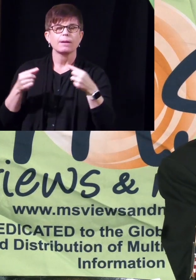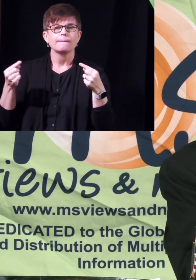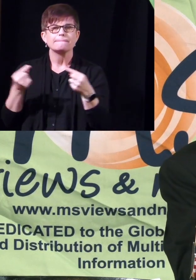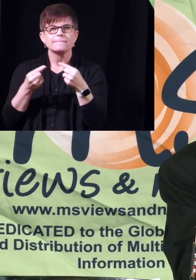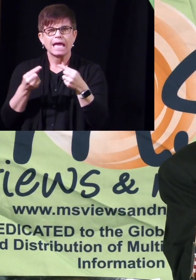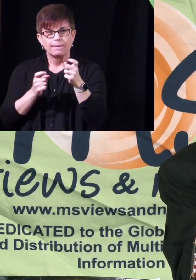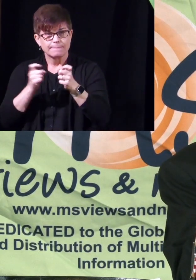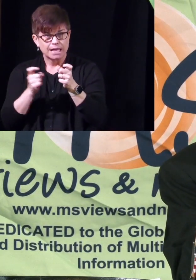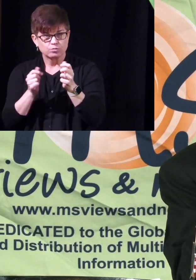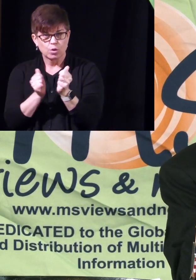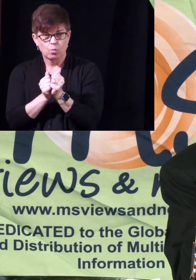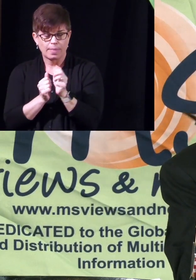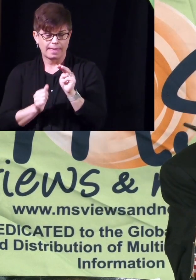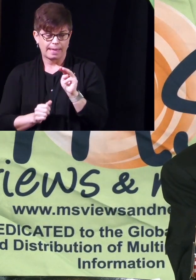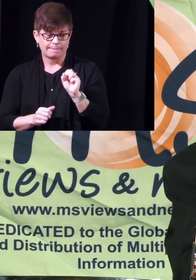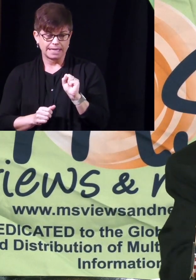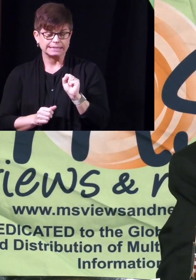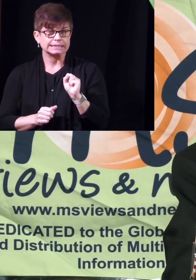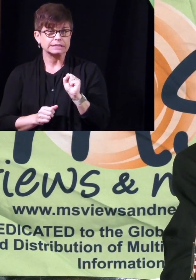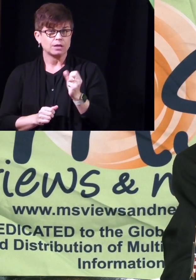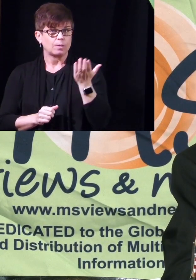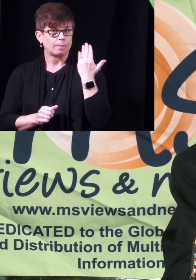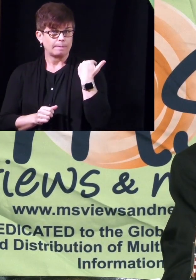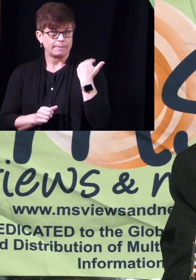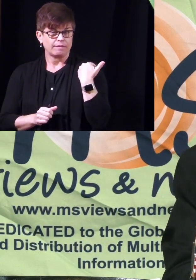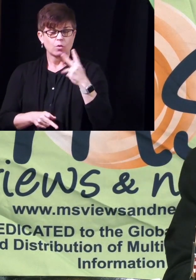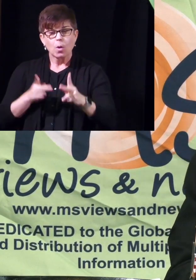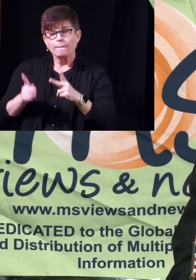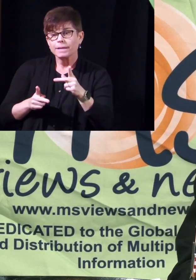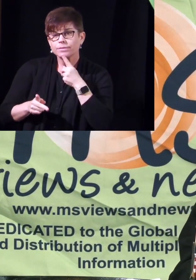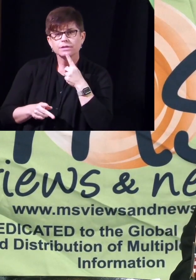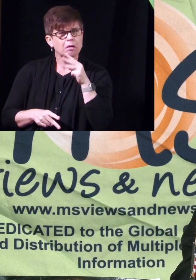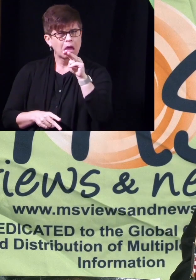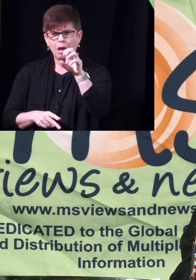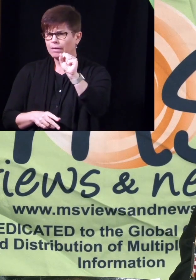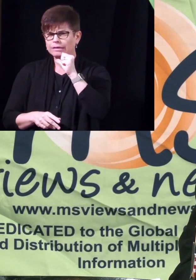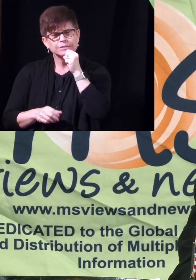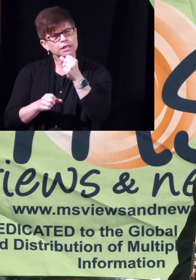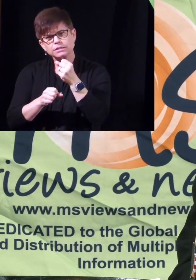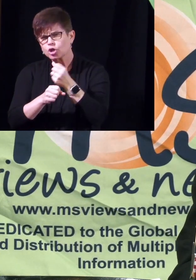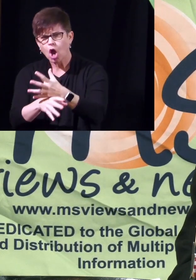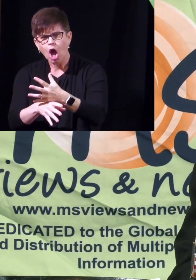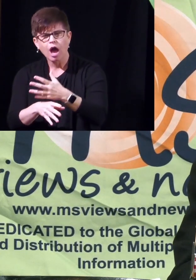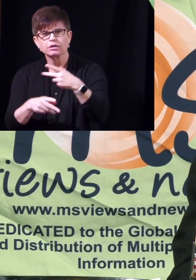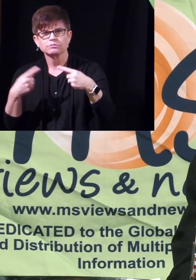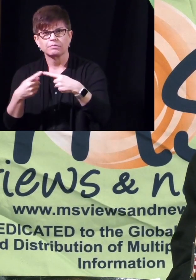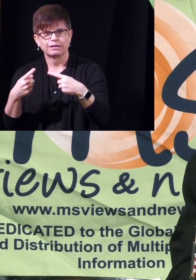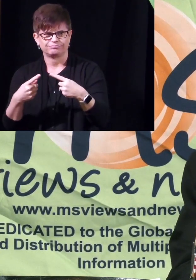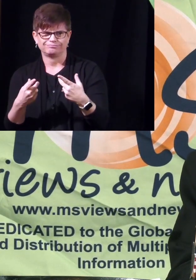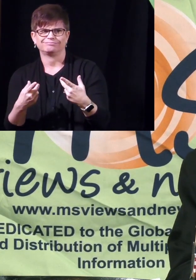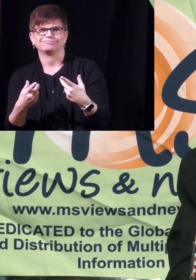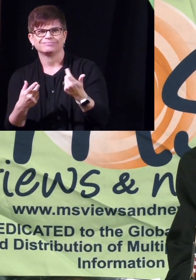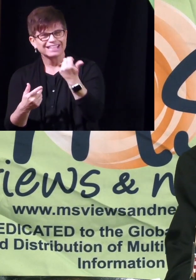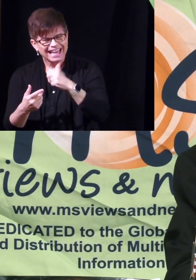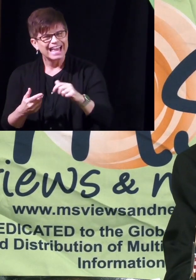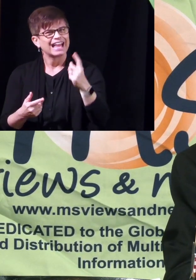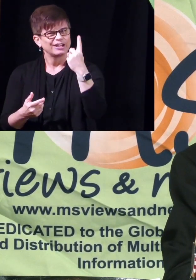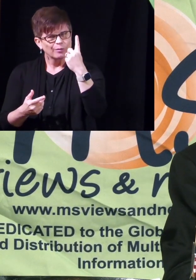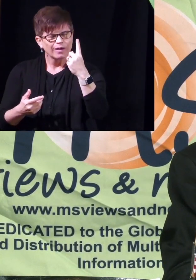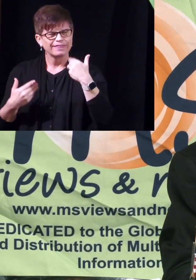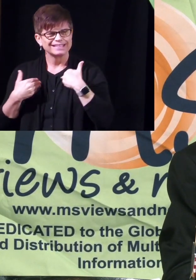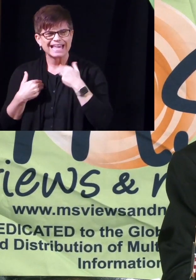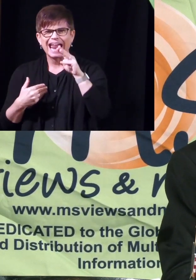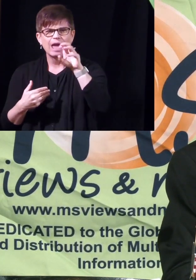MS. So there was a time in MS where people said, MS doesn't cause pain. Anyone that's had MS for many years will know